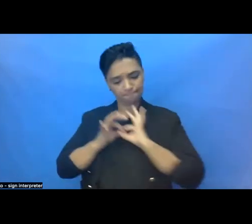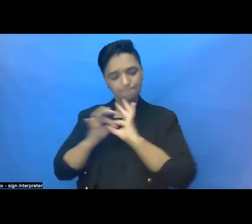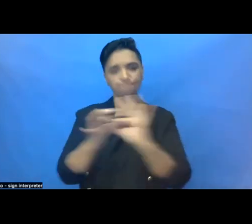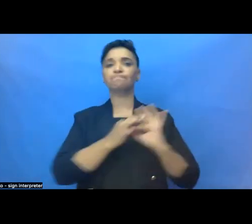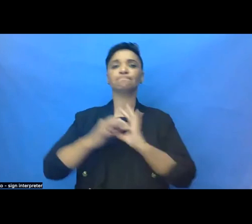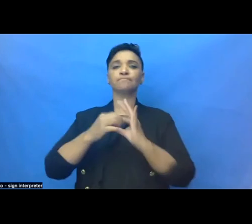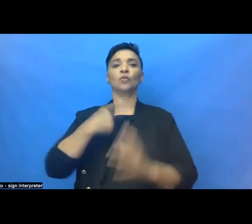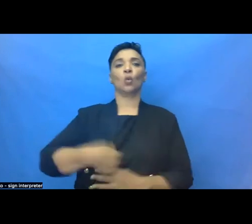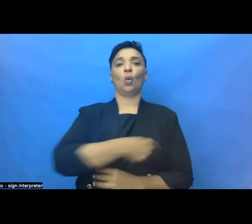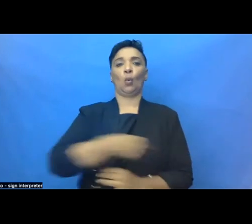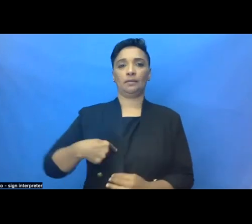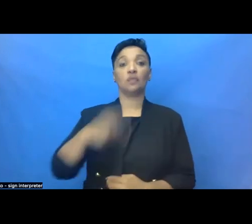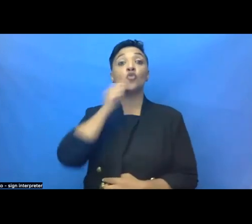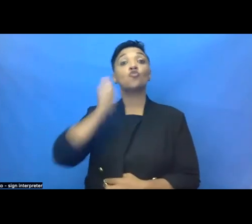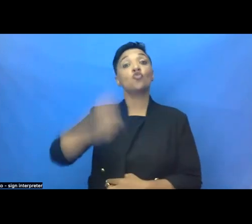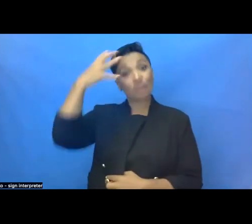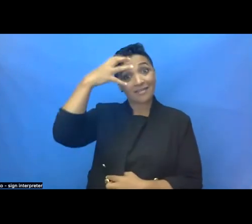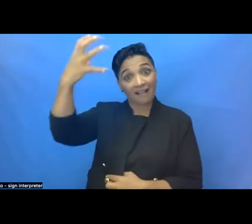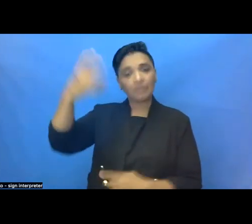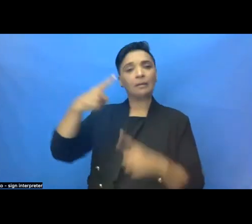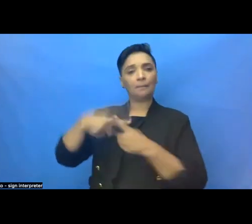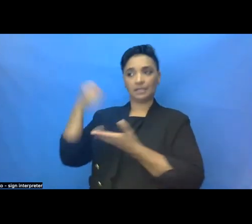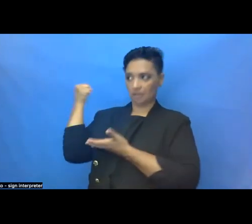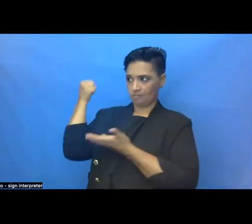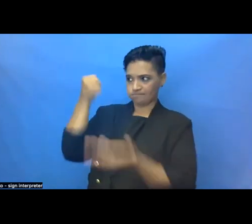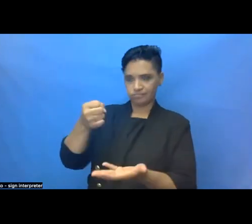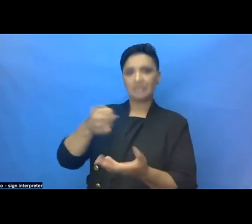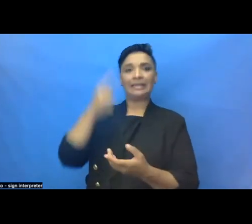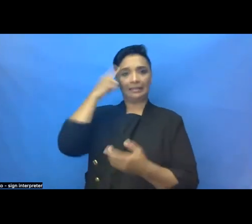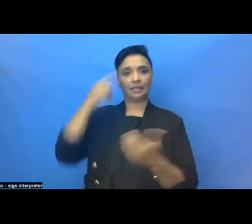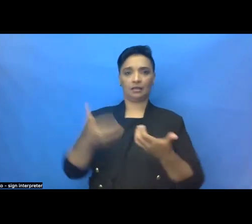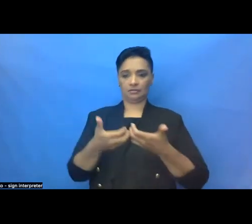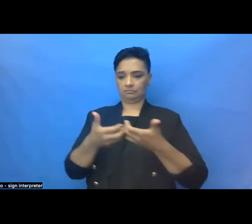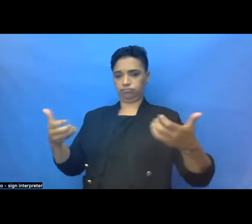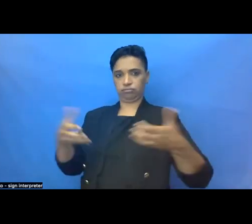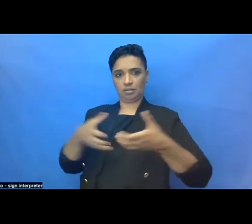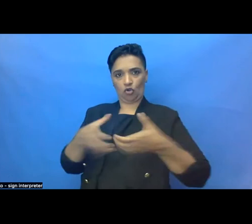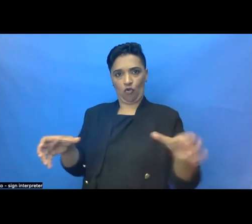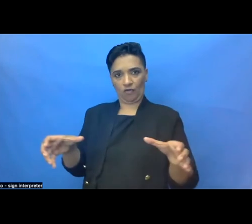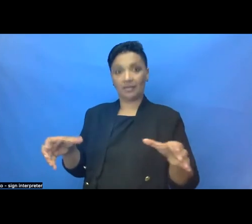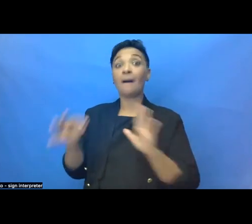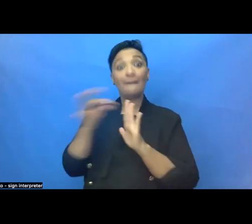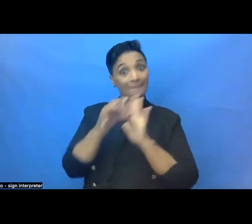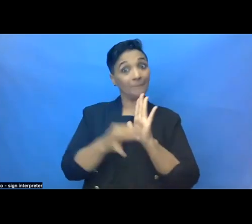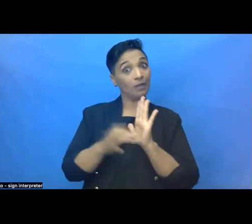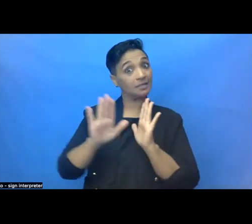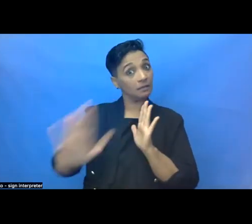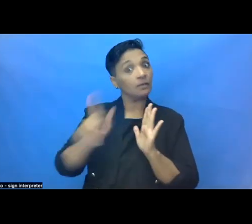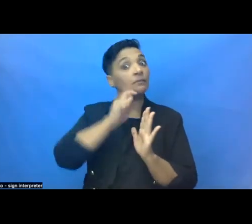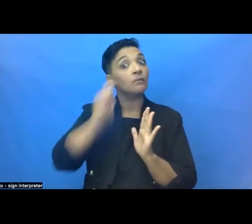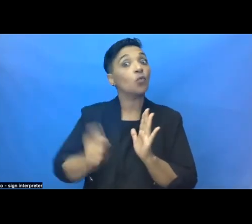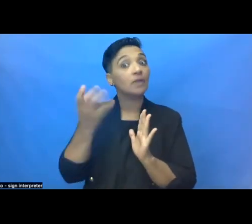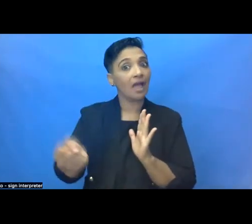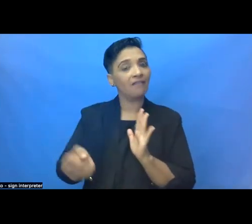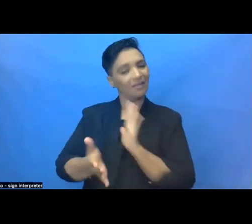and the government of Ukraine to end the policy of segregation. It is a policy right now in Ukraine. It needs to